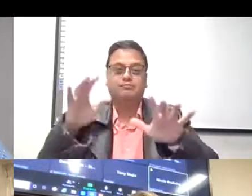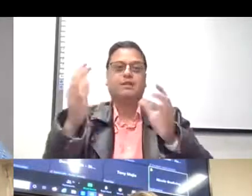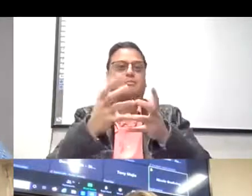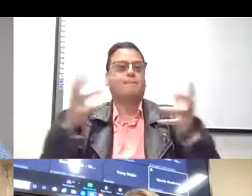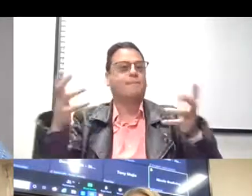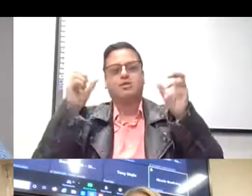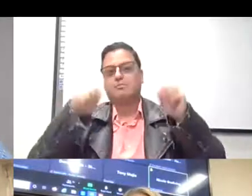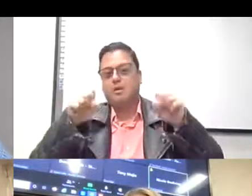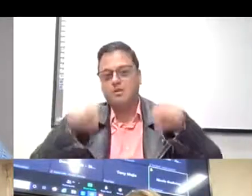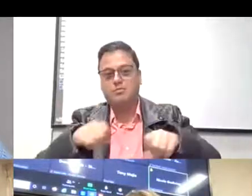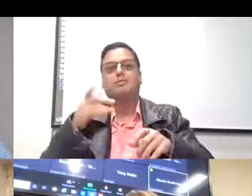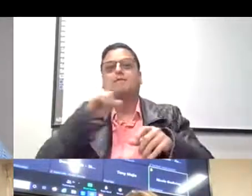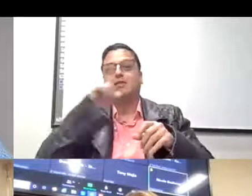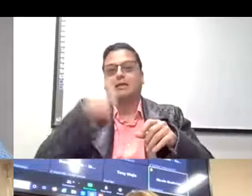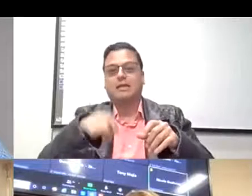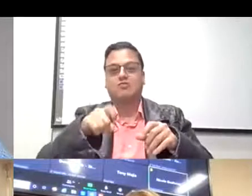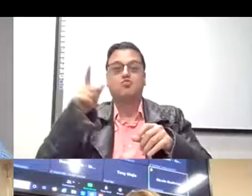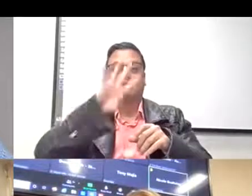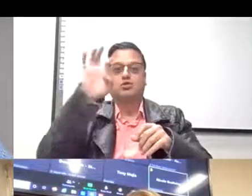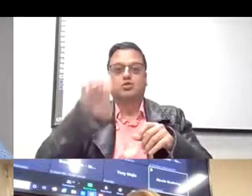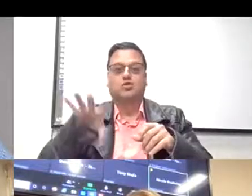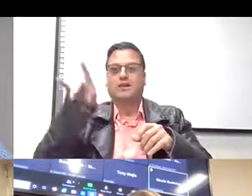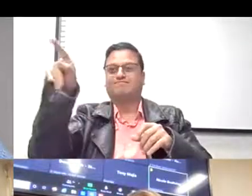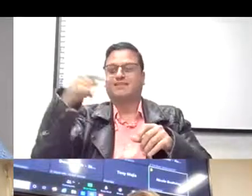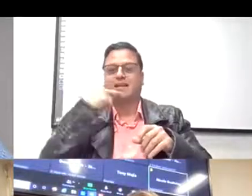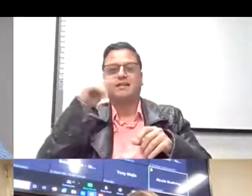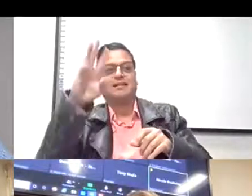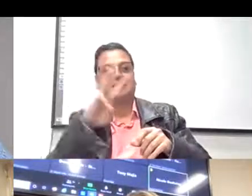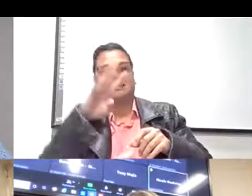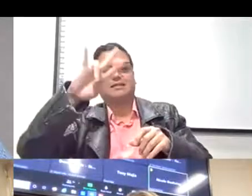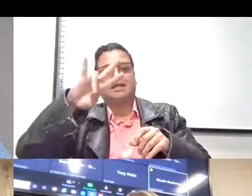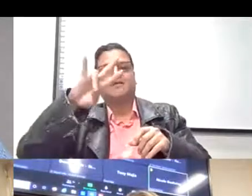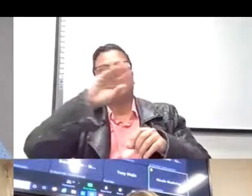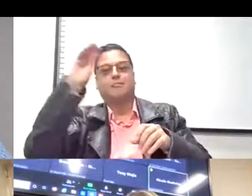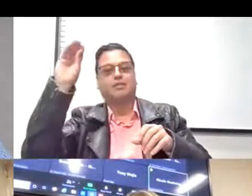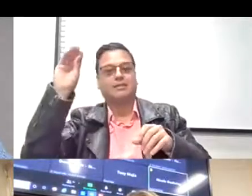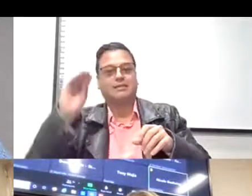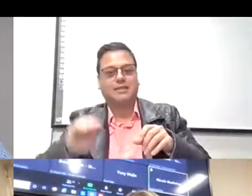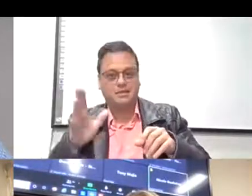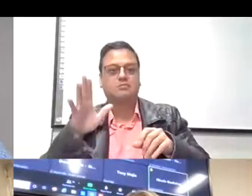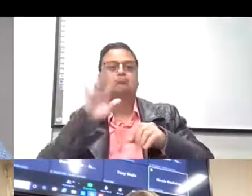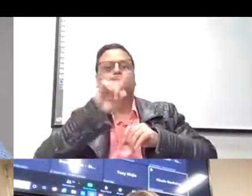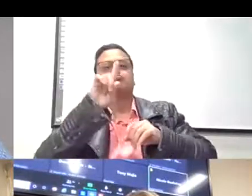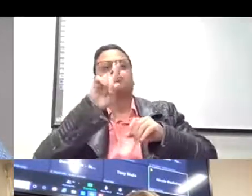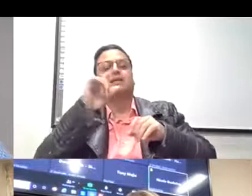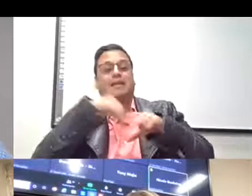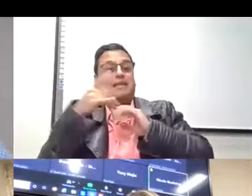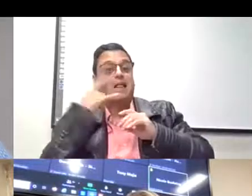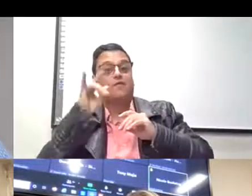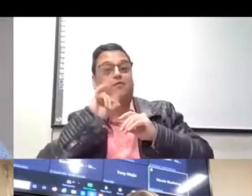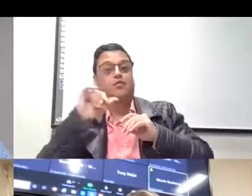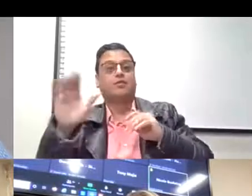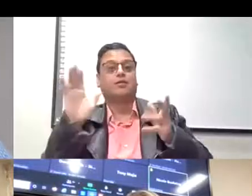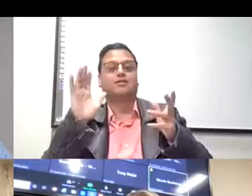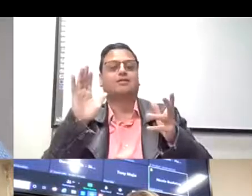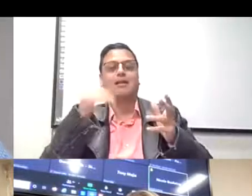needed. There's one survey out there that says 67% of the construction firms surveyed in California had hourly